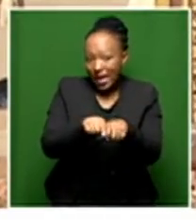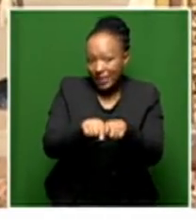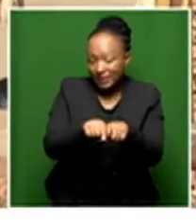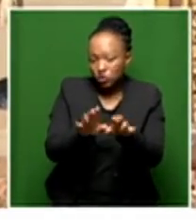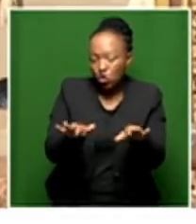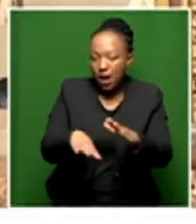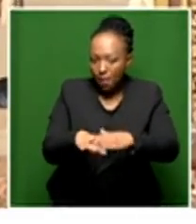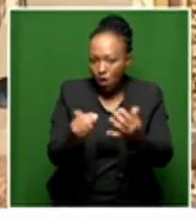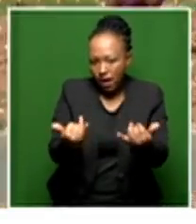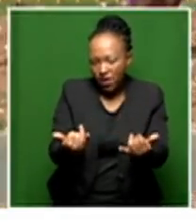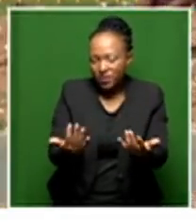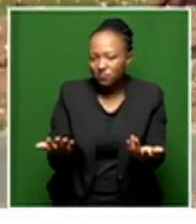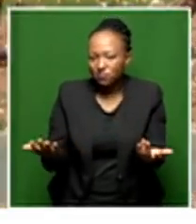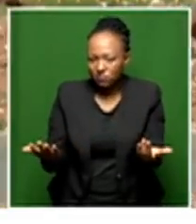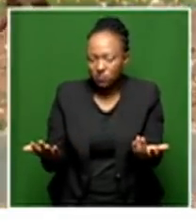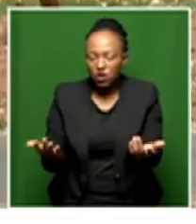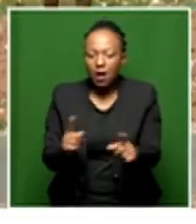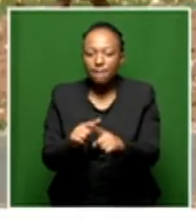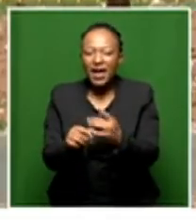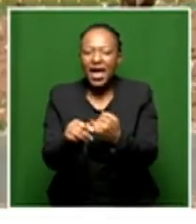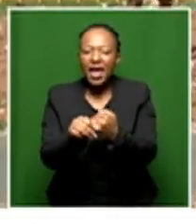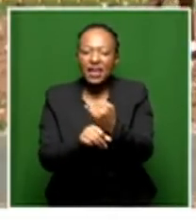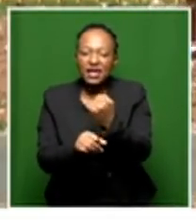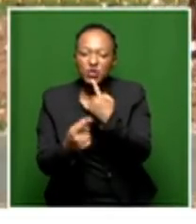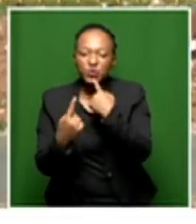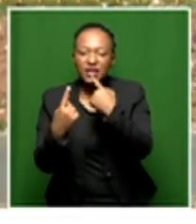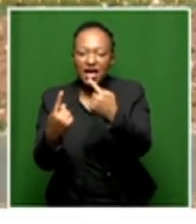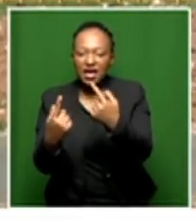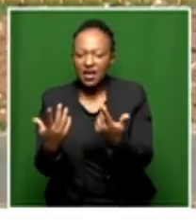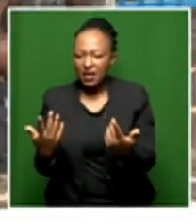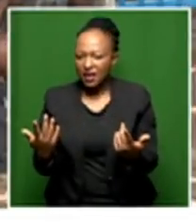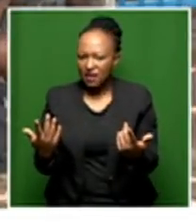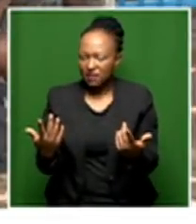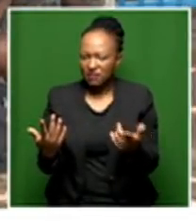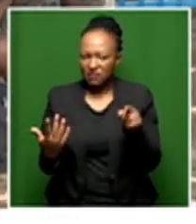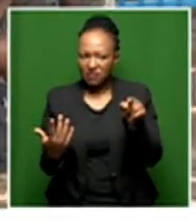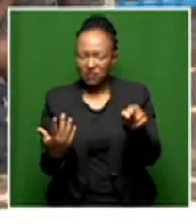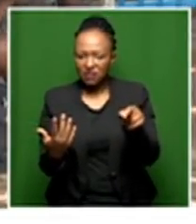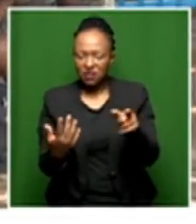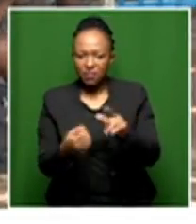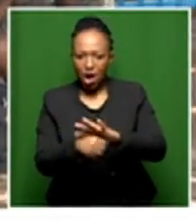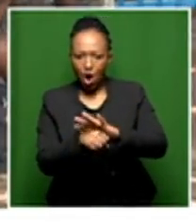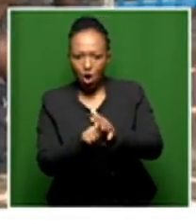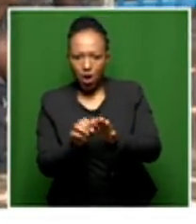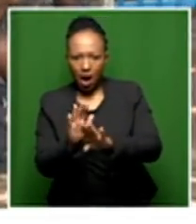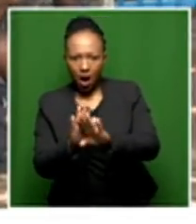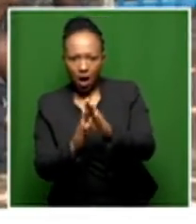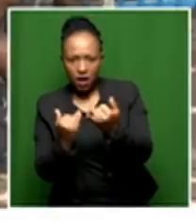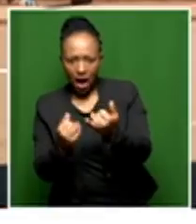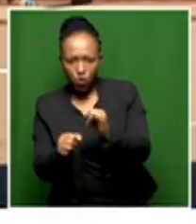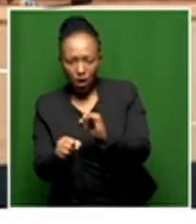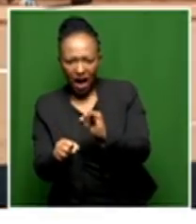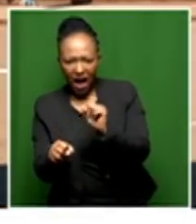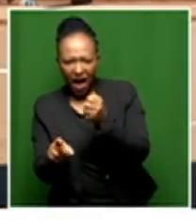children, but it's really too early to tell whether this wave will affect children more. But what